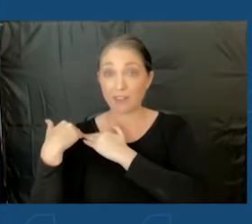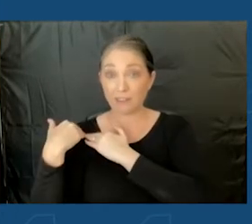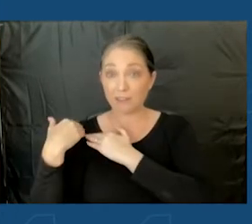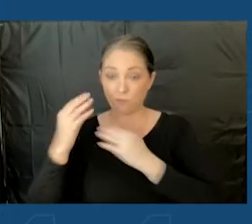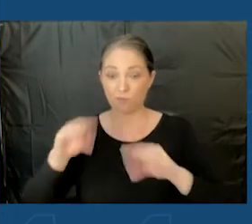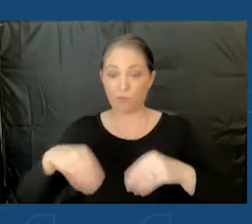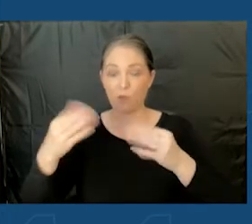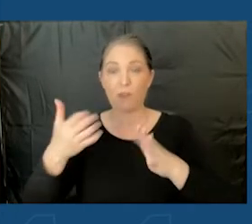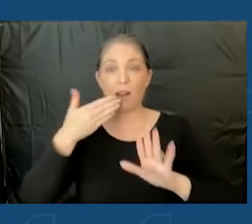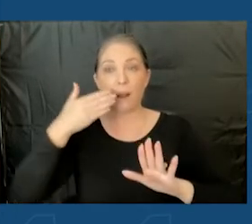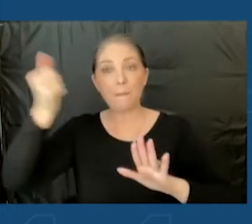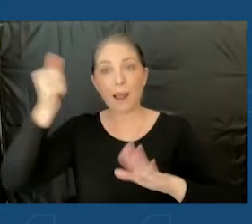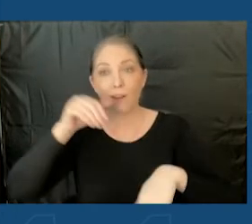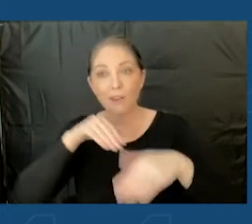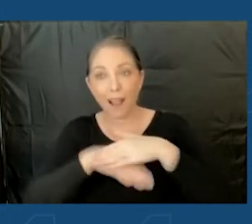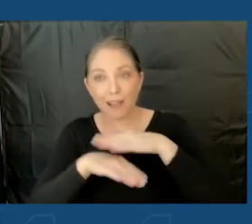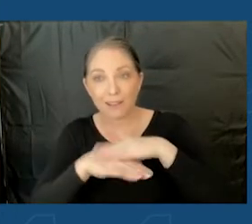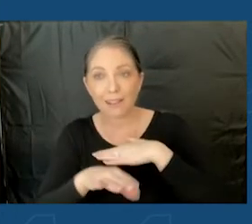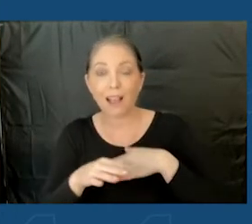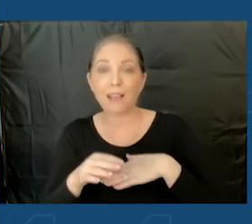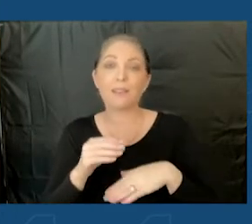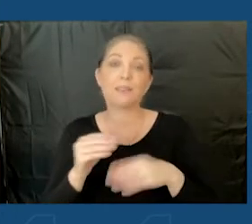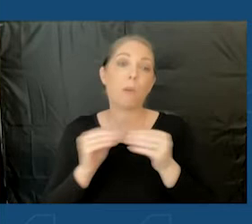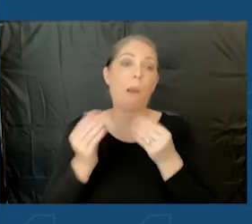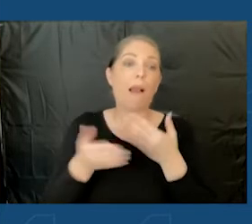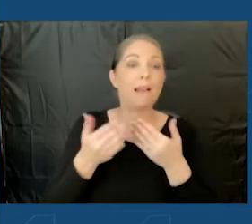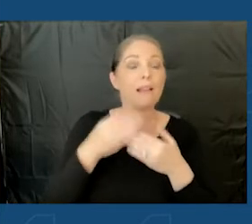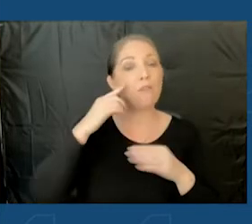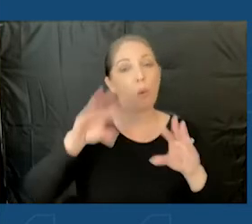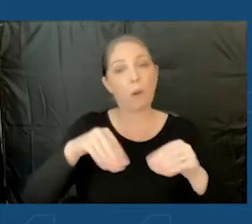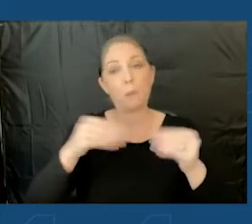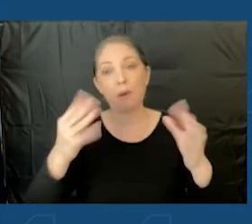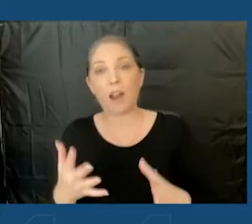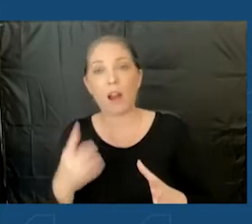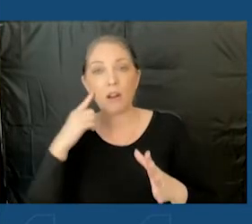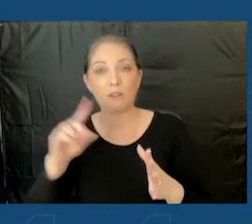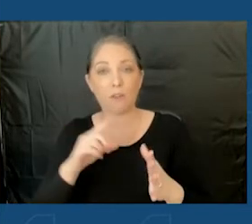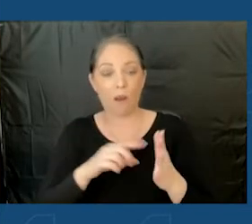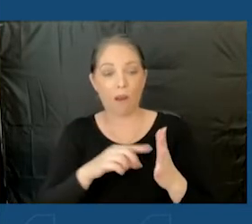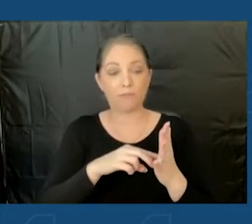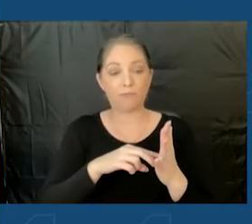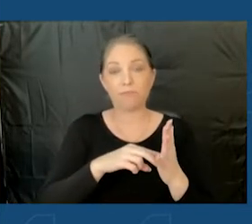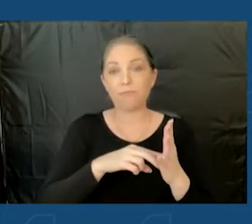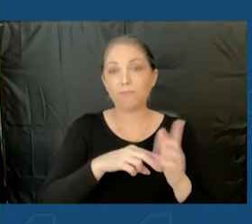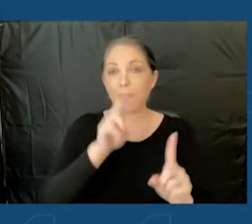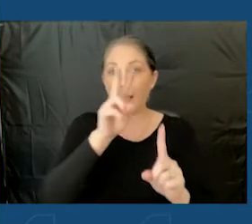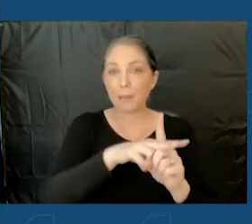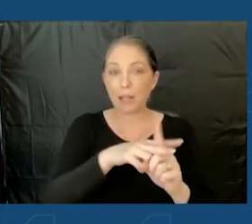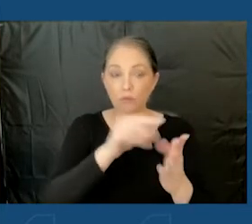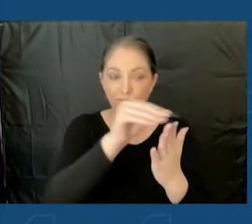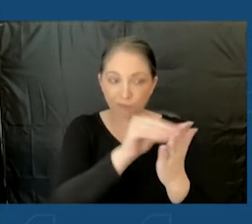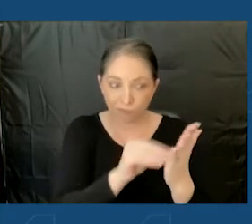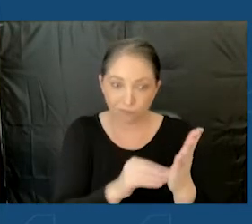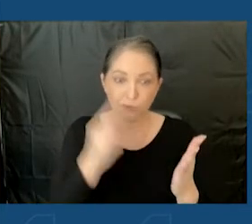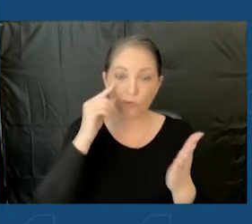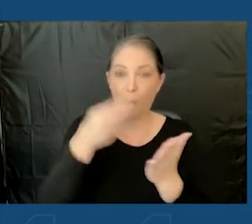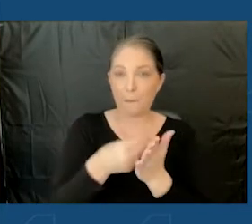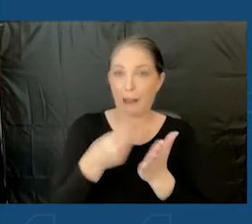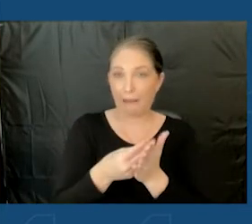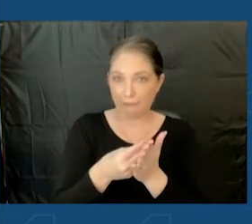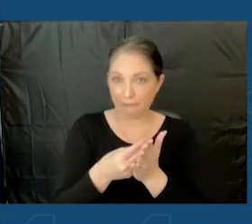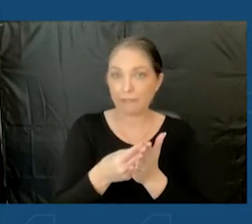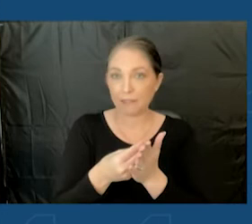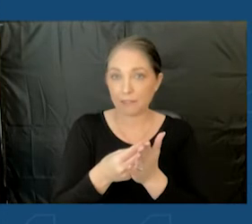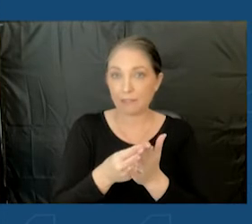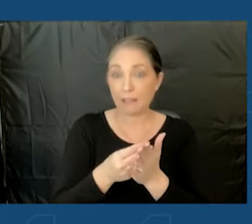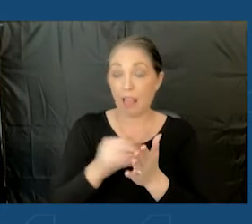ease for providers when completing application for funding. Their efforts have helped lead to increased